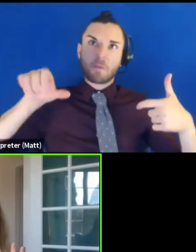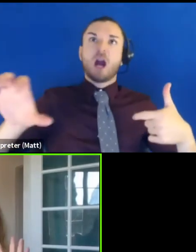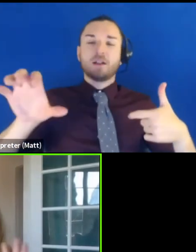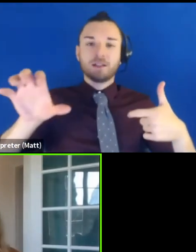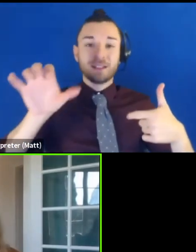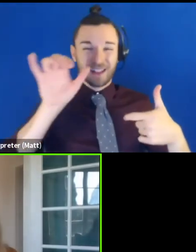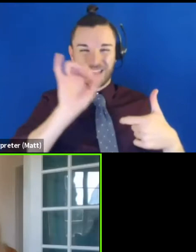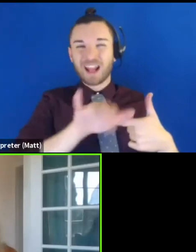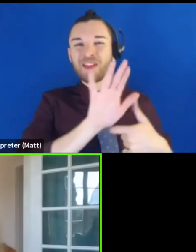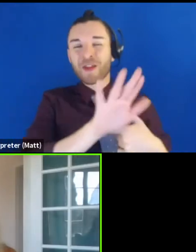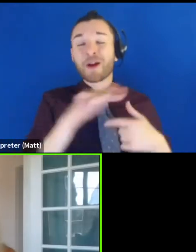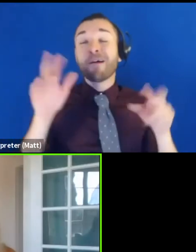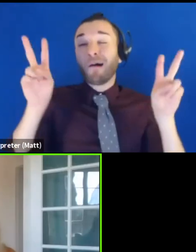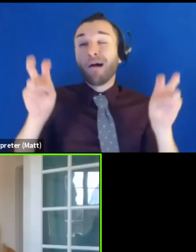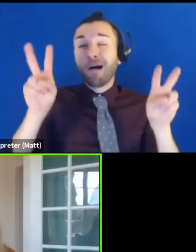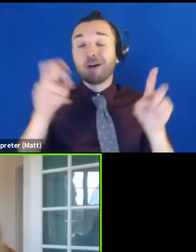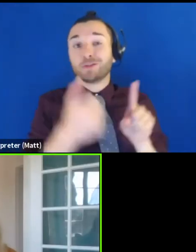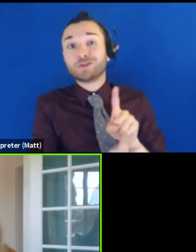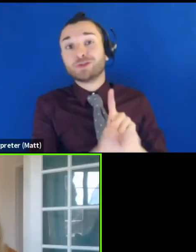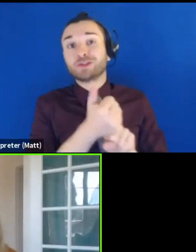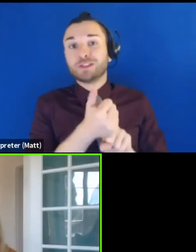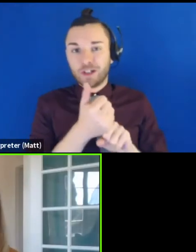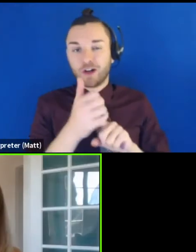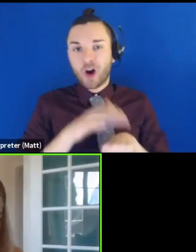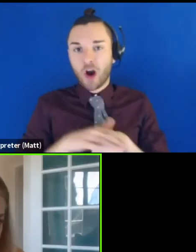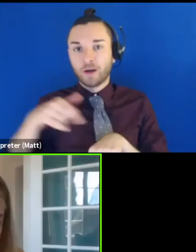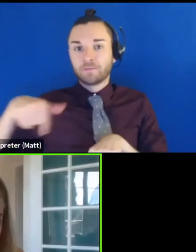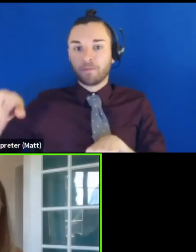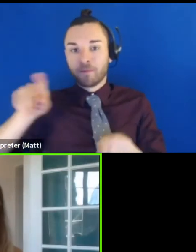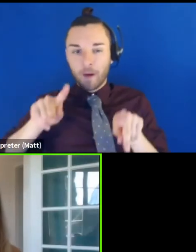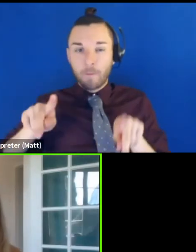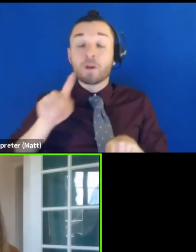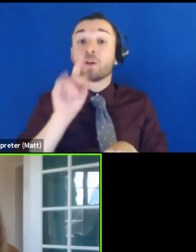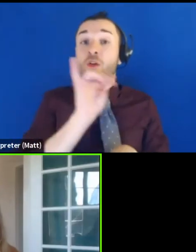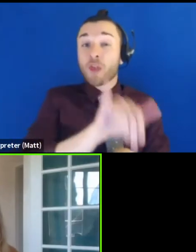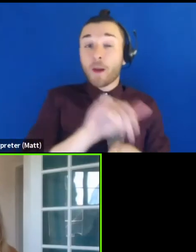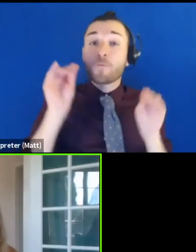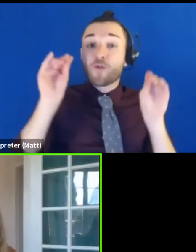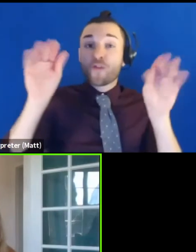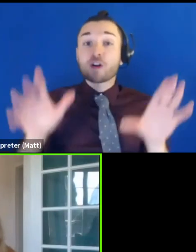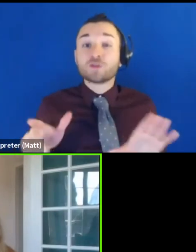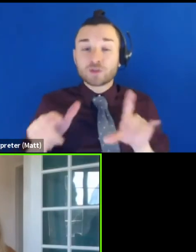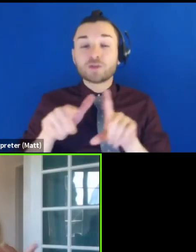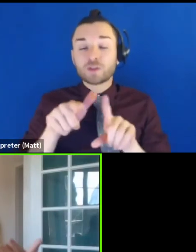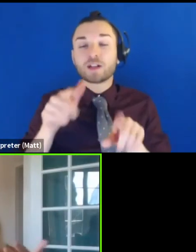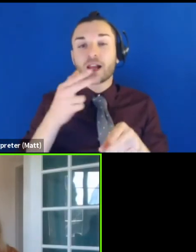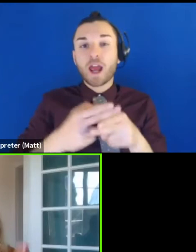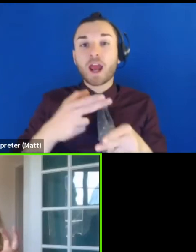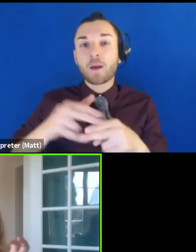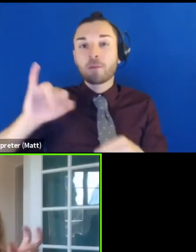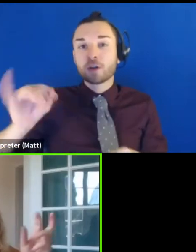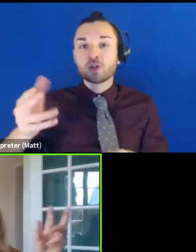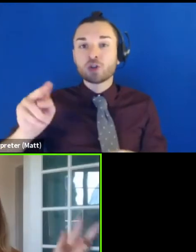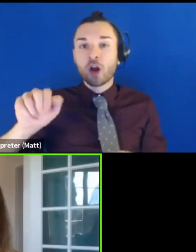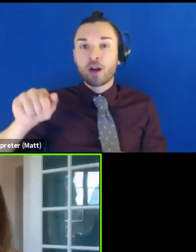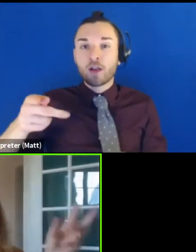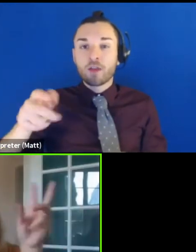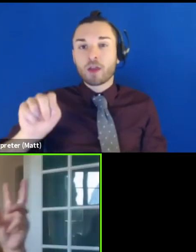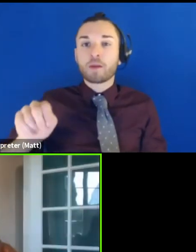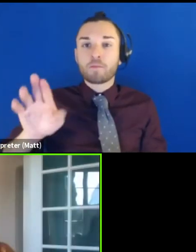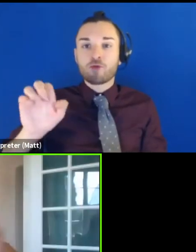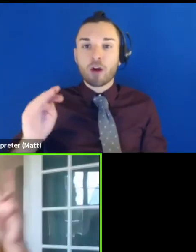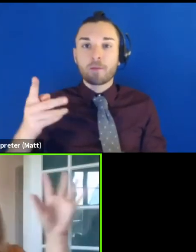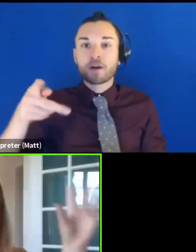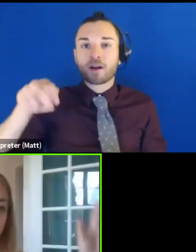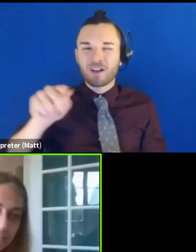This essay by, his name's Jonathan Bramfman, he's a professor at William & Mary. He writes about queerness and Jewishness